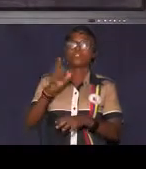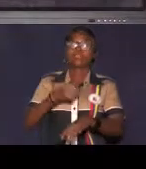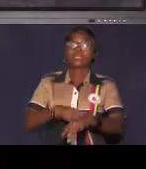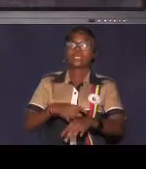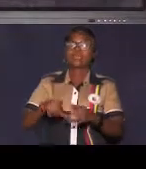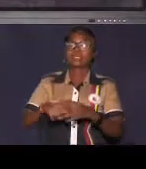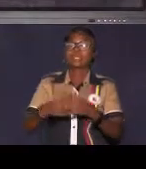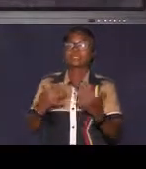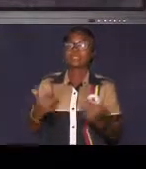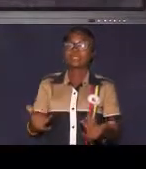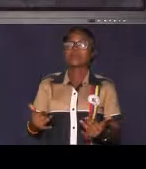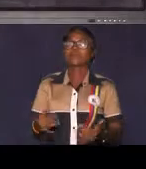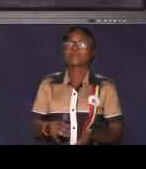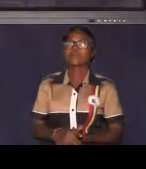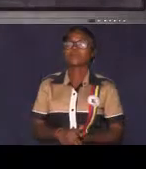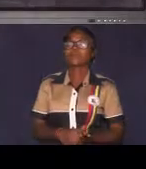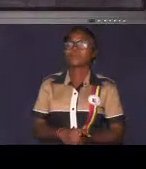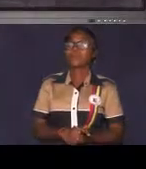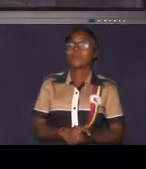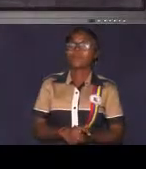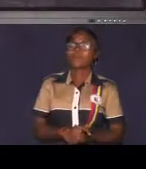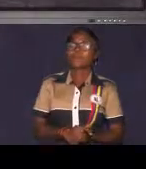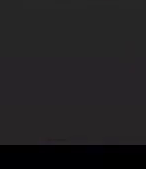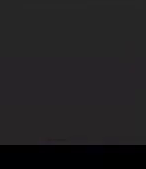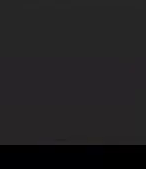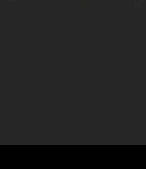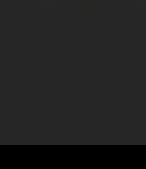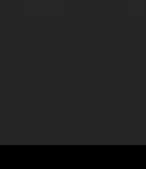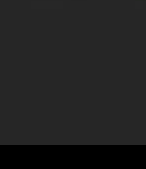ground. Your time starts now.